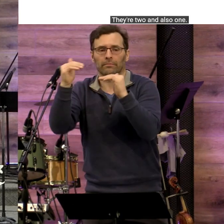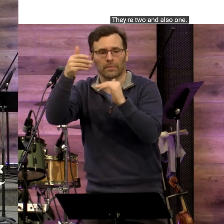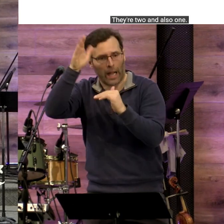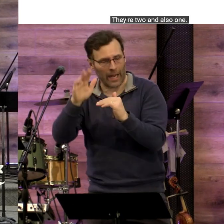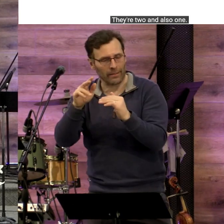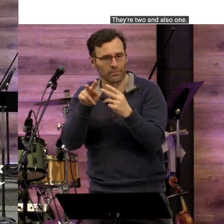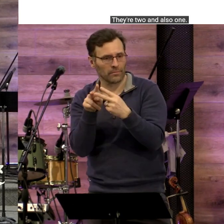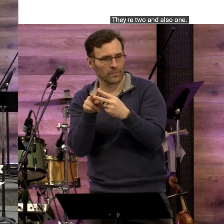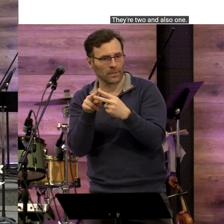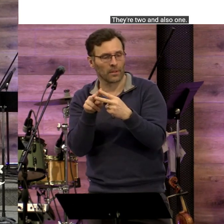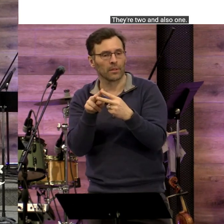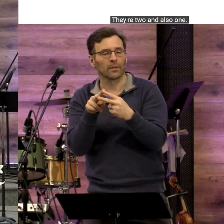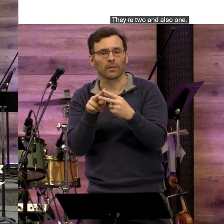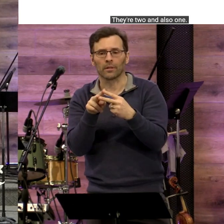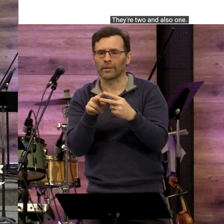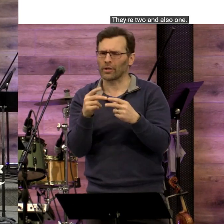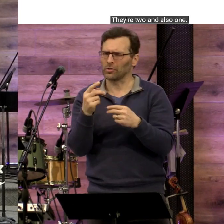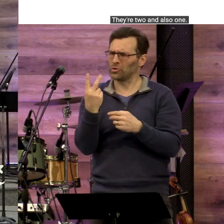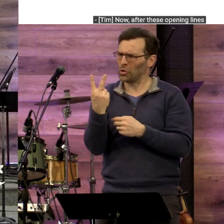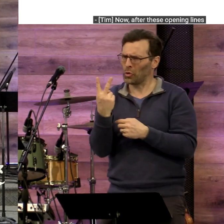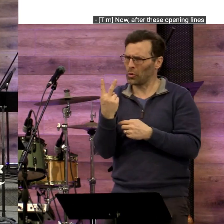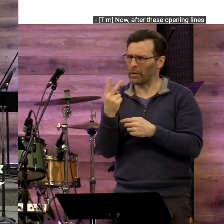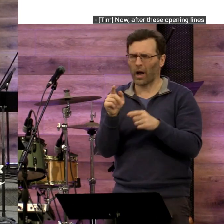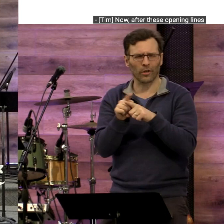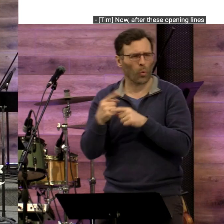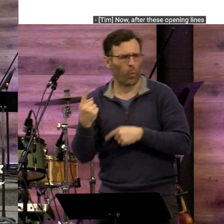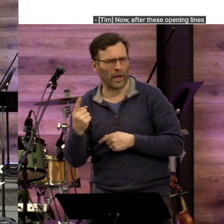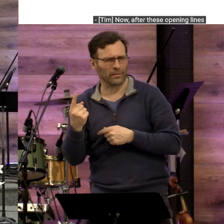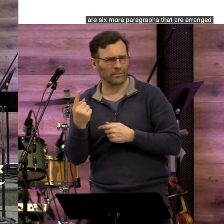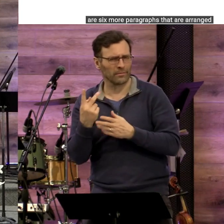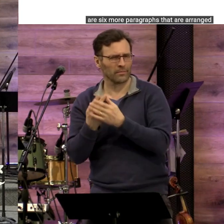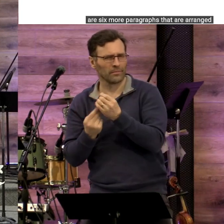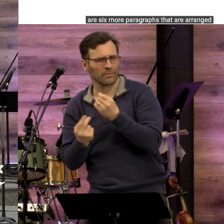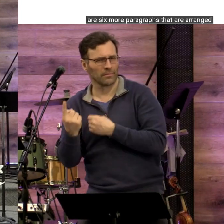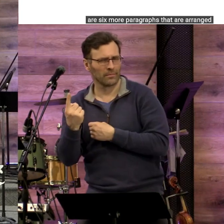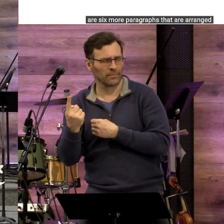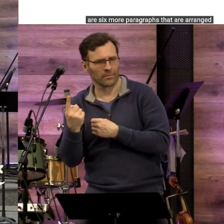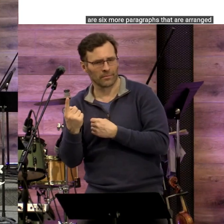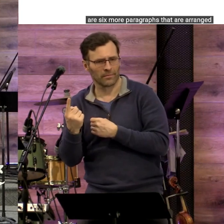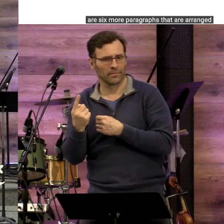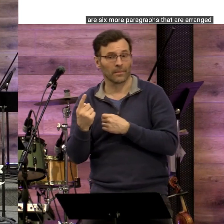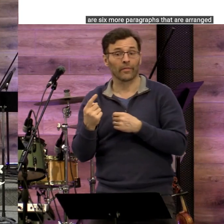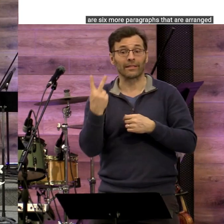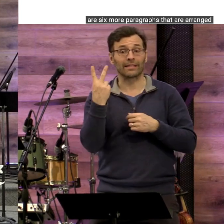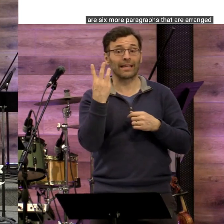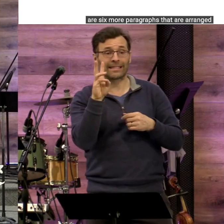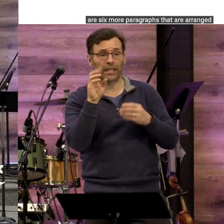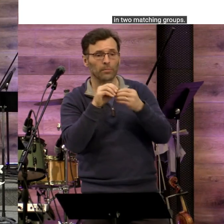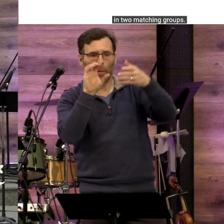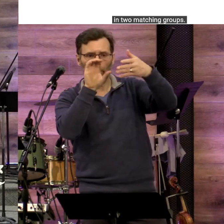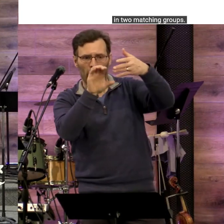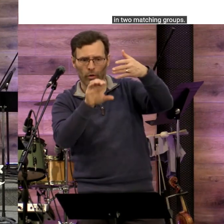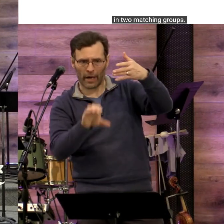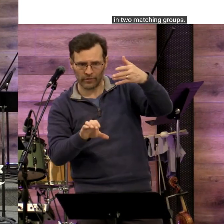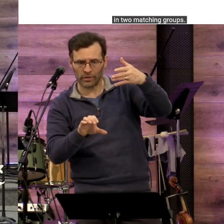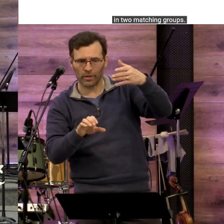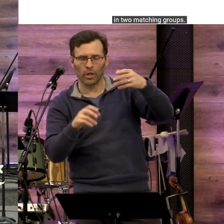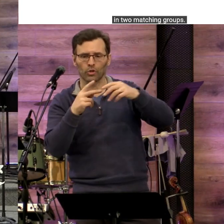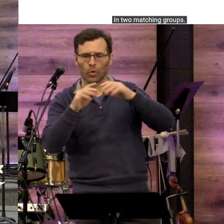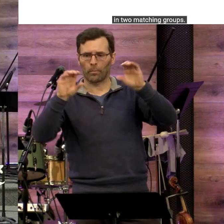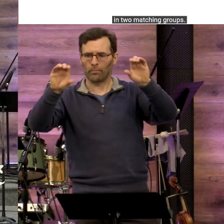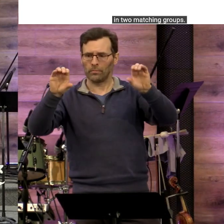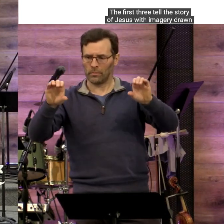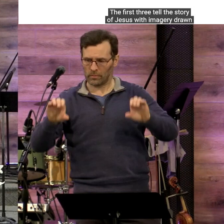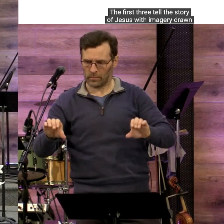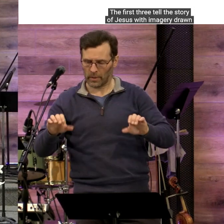They're two and also one. Now, after these opening lines are six more paragraphs that are arranged in two matching